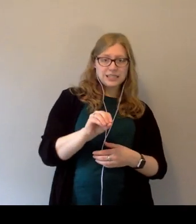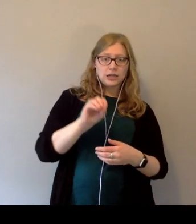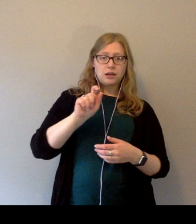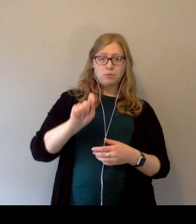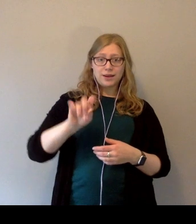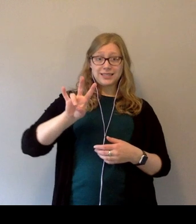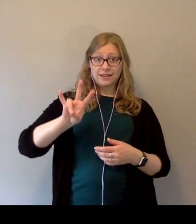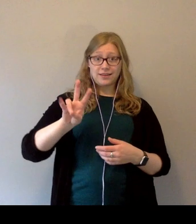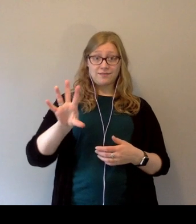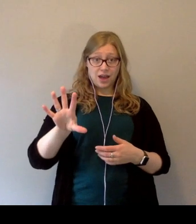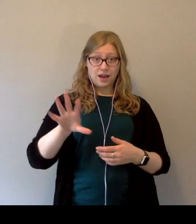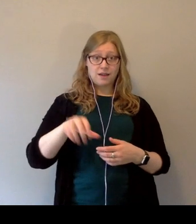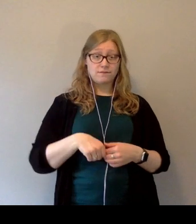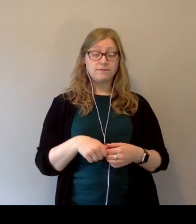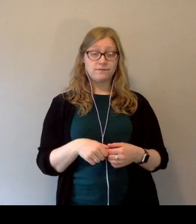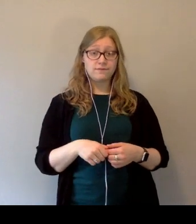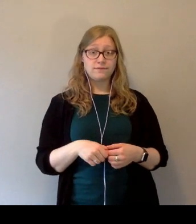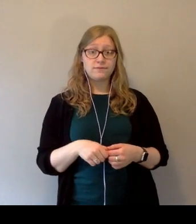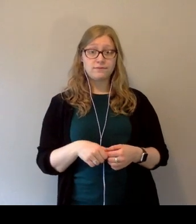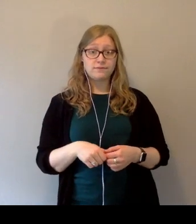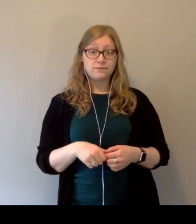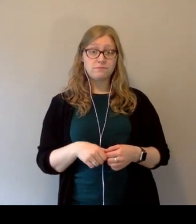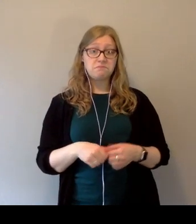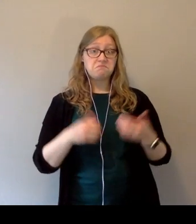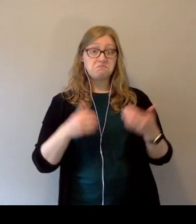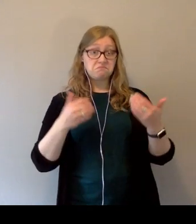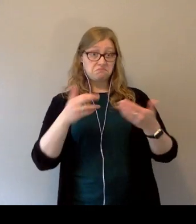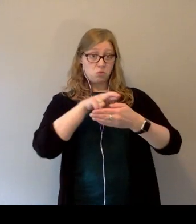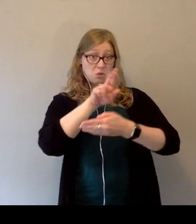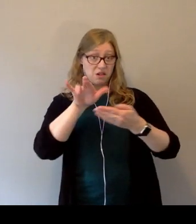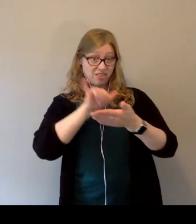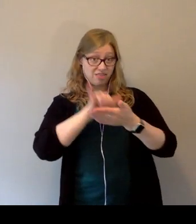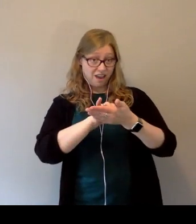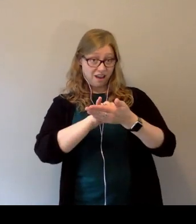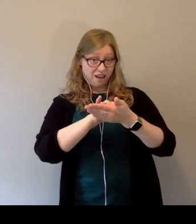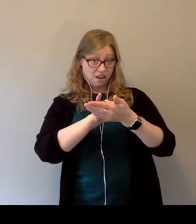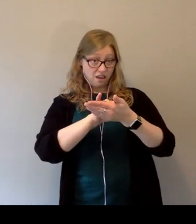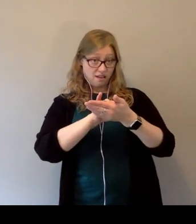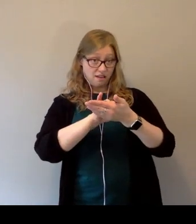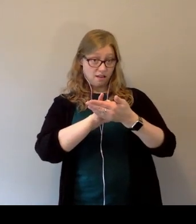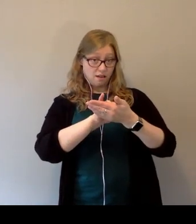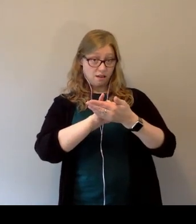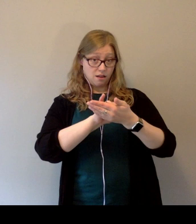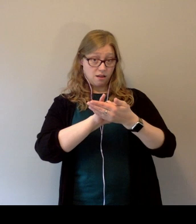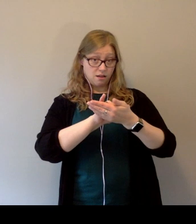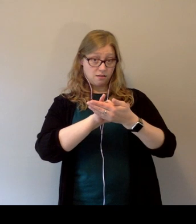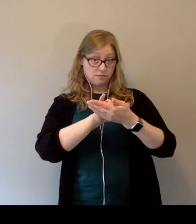60.675. 60.75. If I take the square root of that,